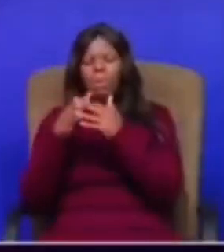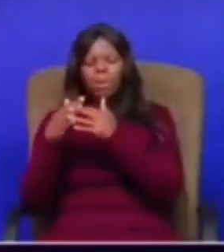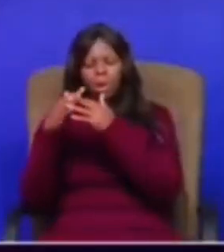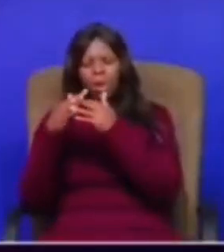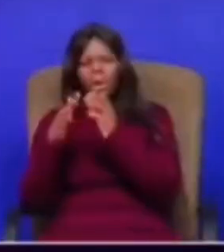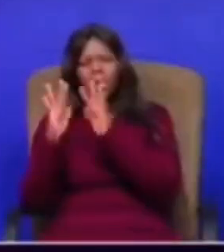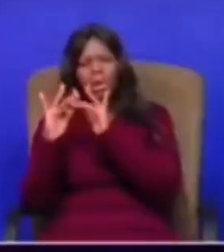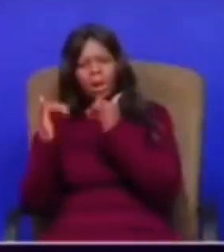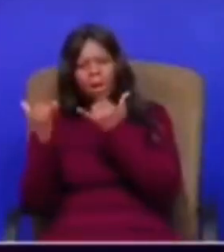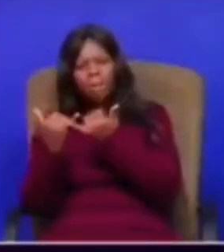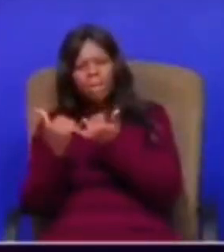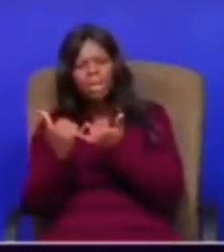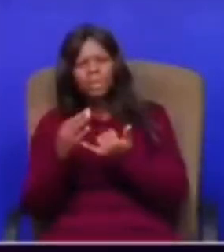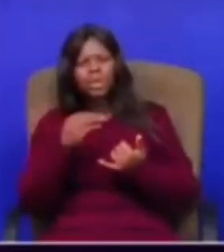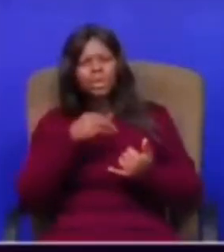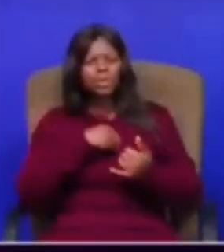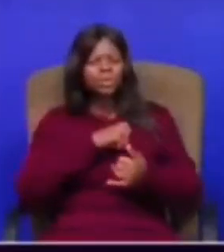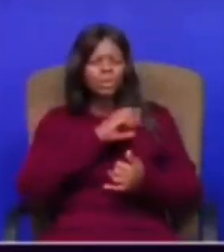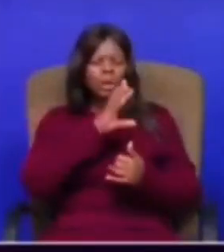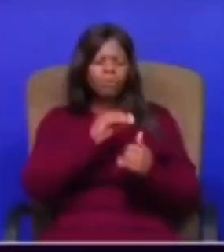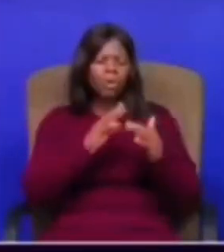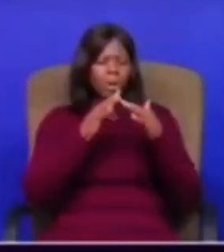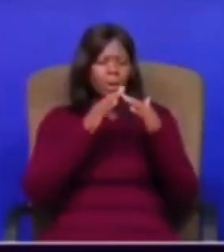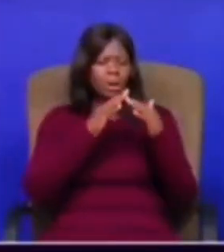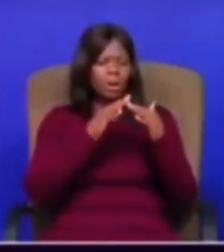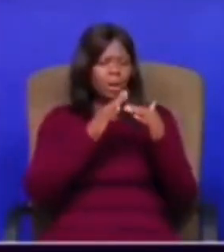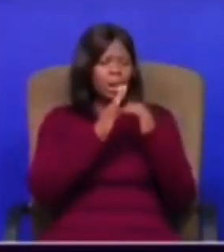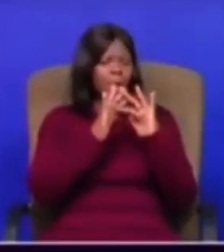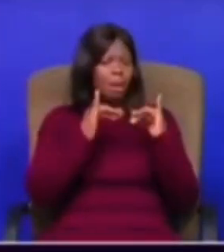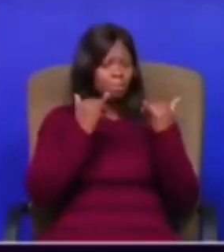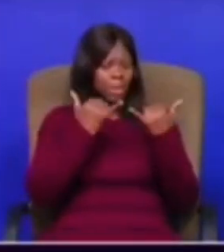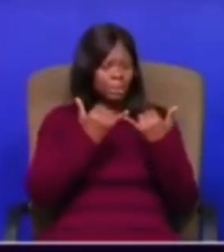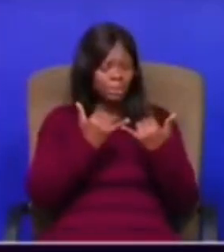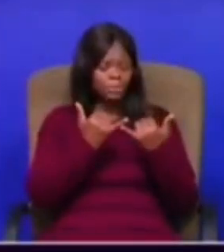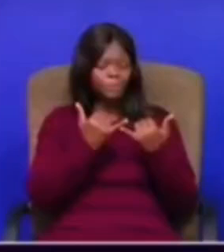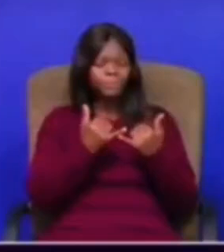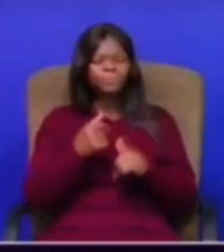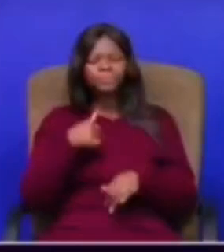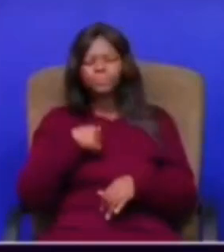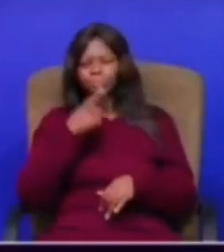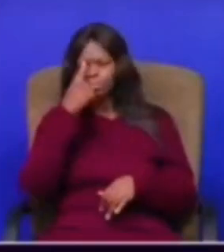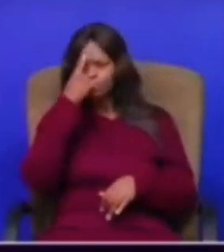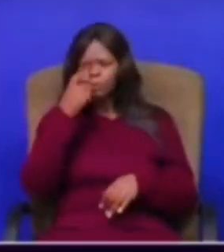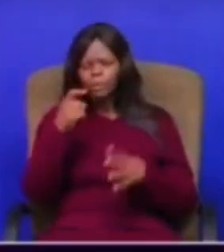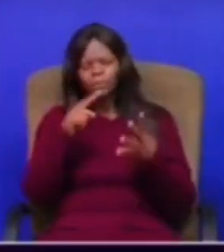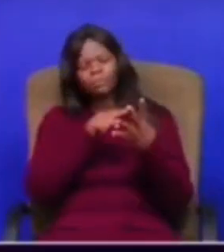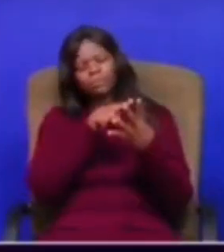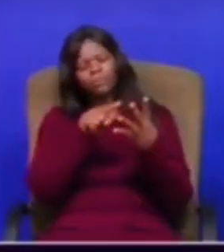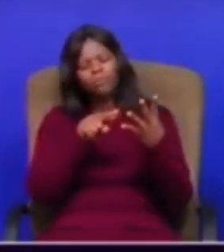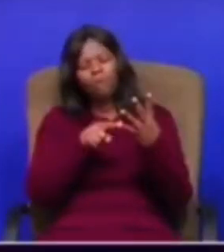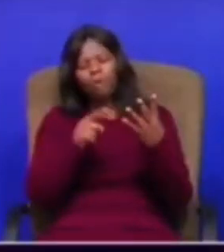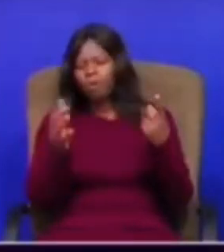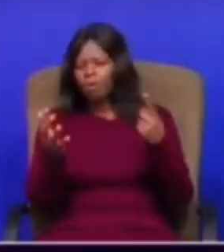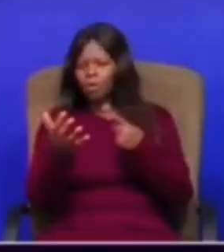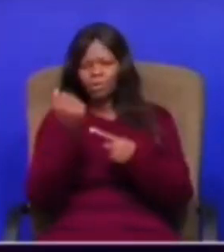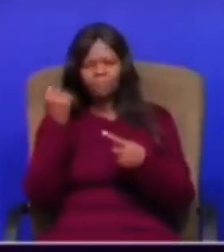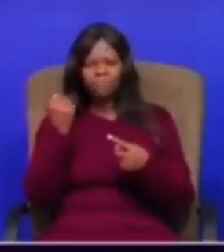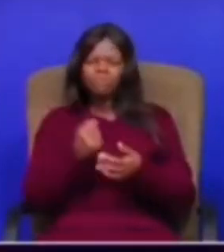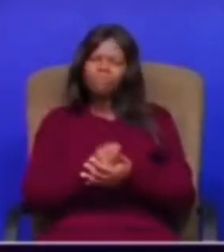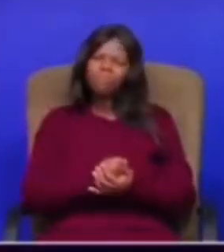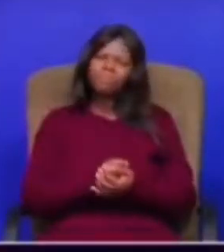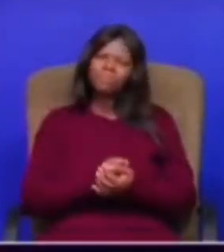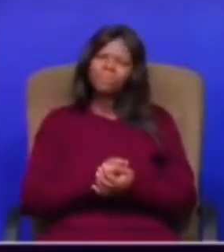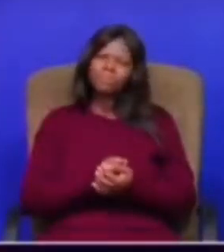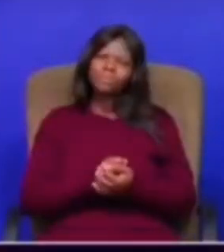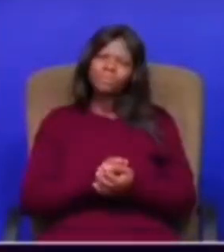companies in each other's economies. So we do believe that we achieved those objectives.